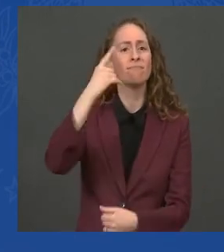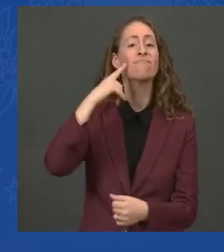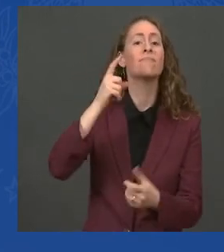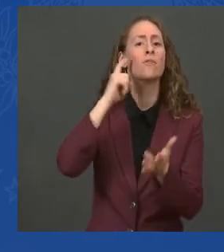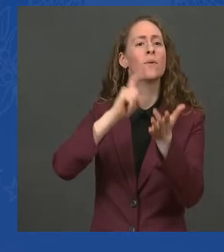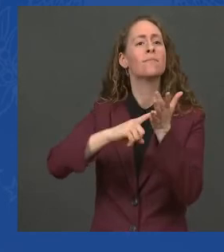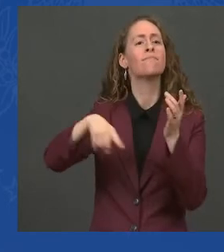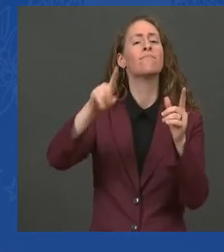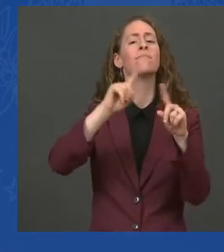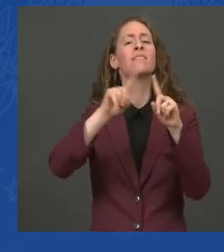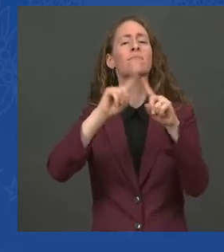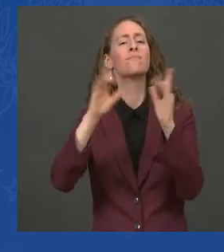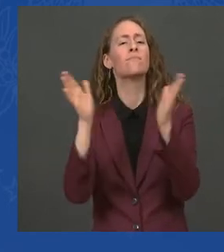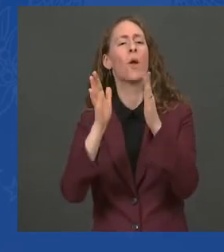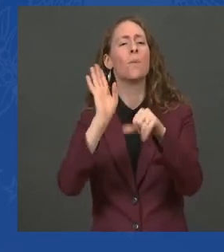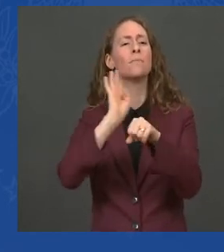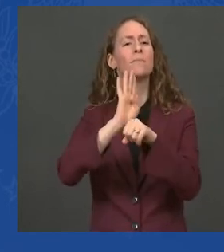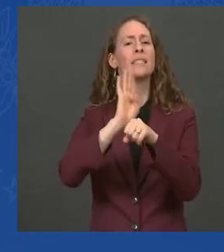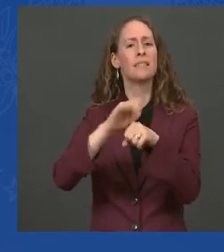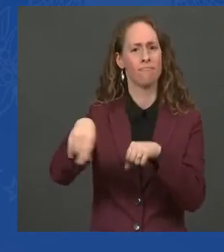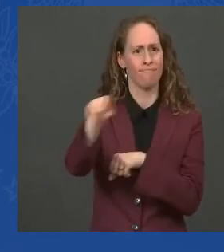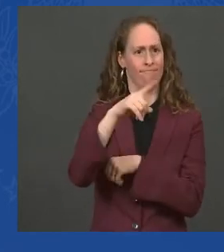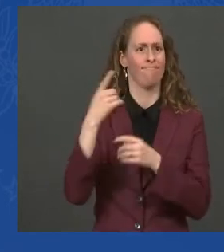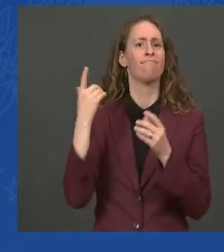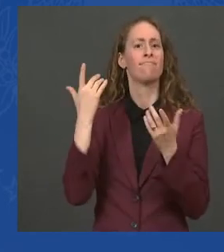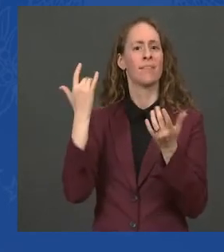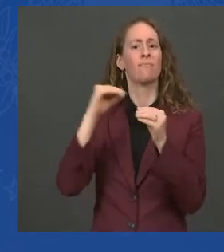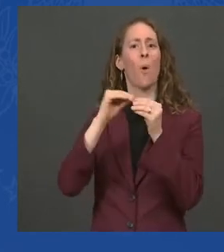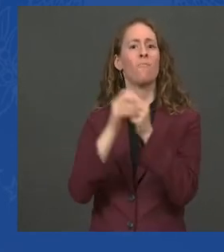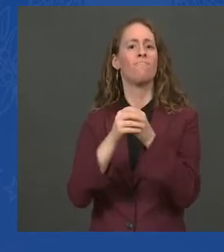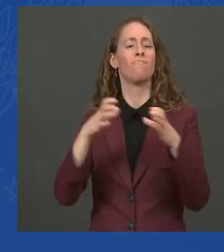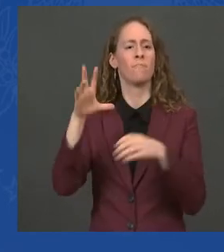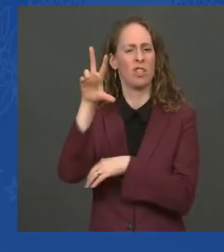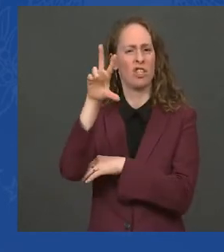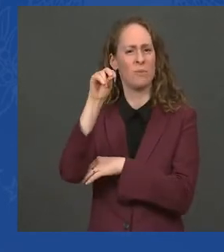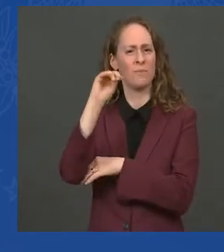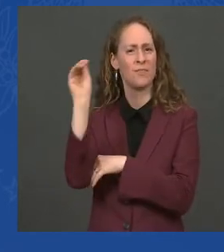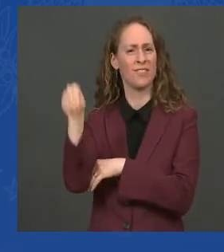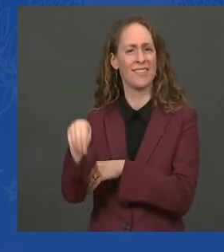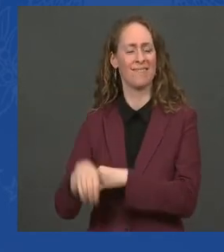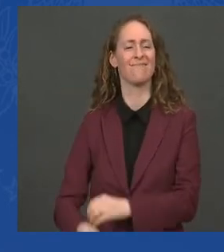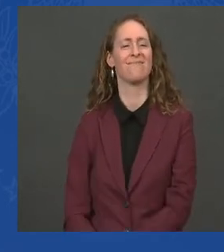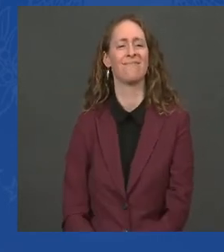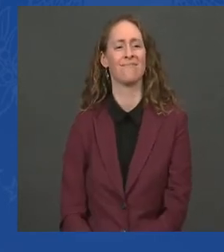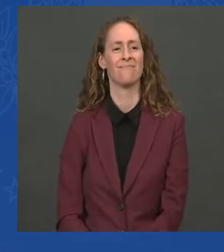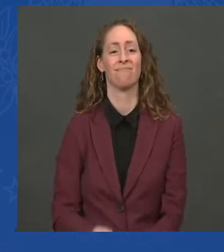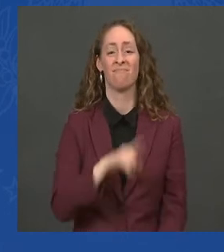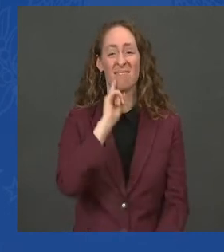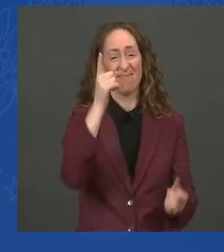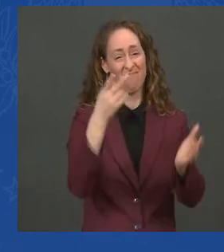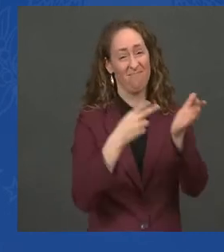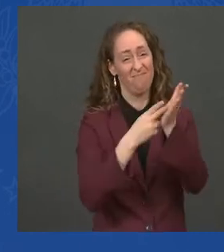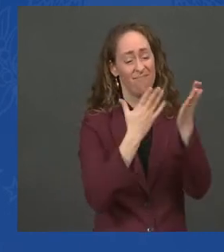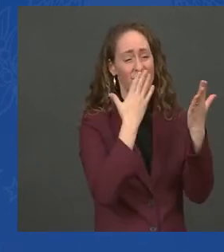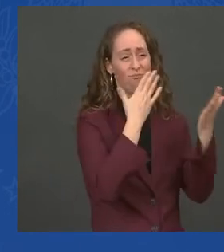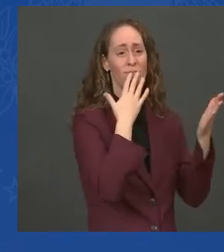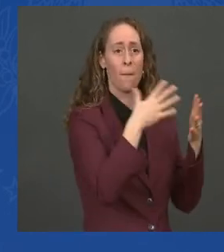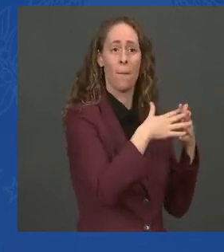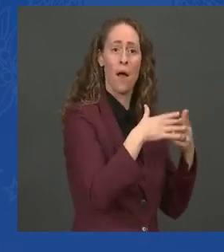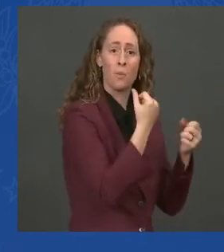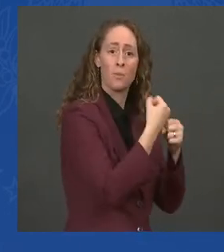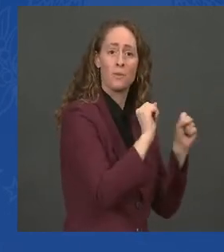Thanks to the American Rescue Plan, we're cutting child poverty in America by more than 40 percent. And millions of children